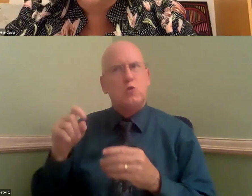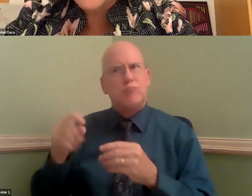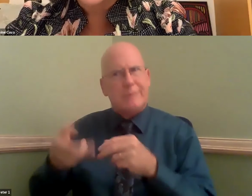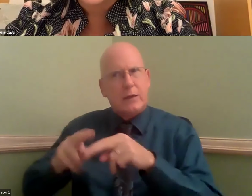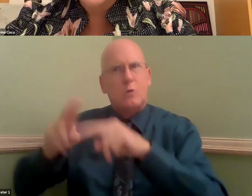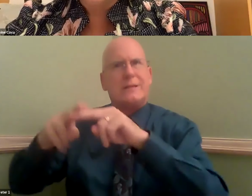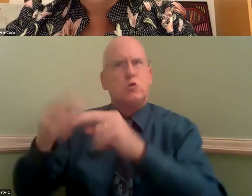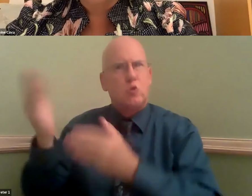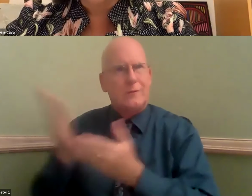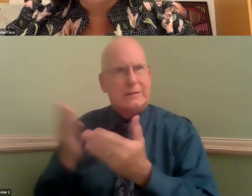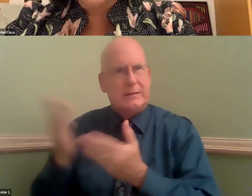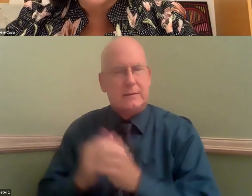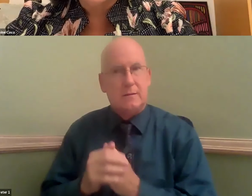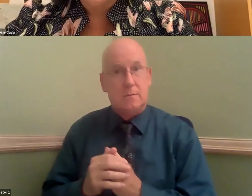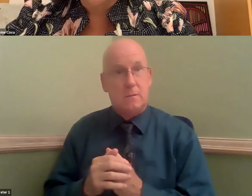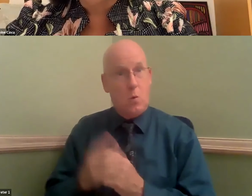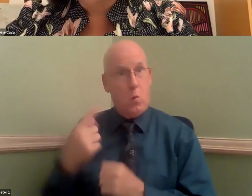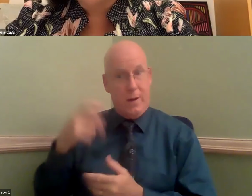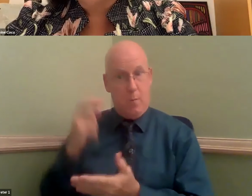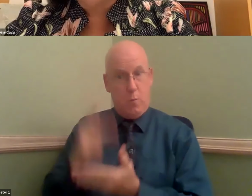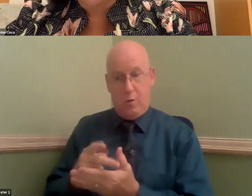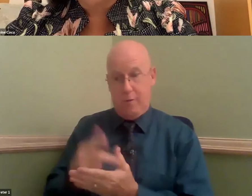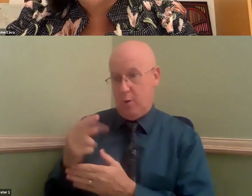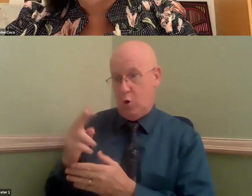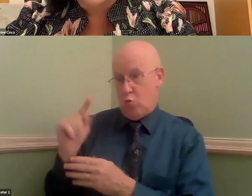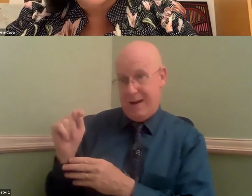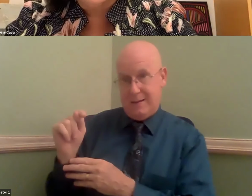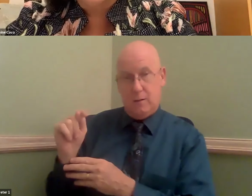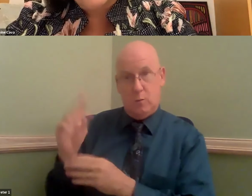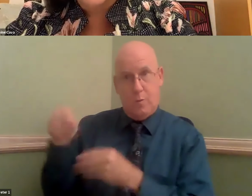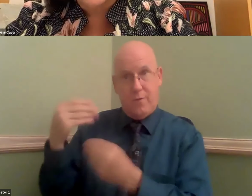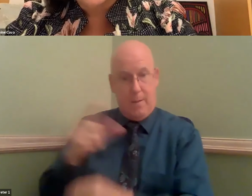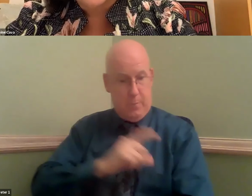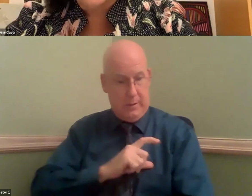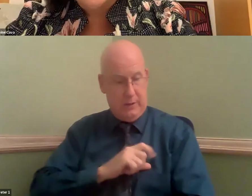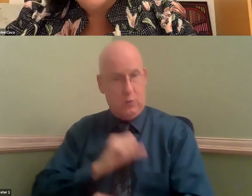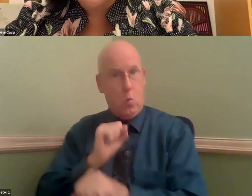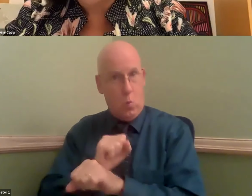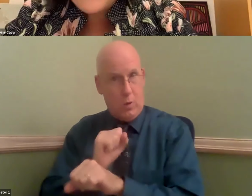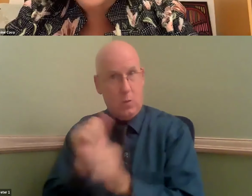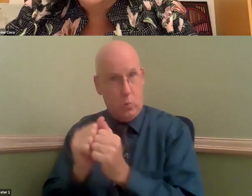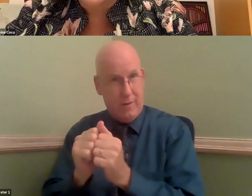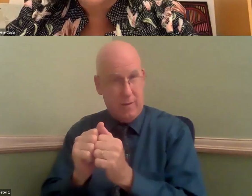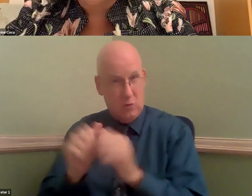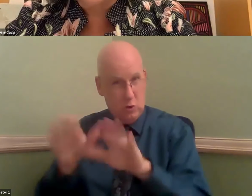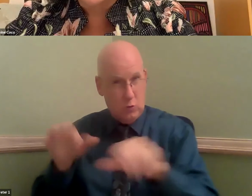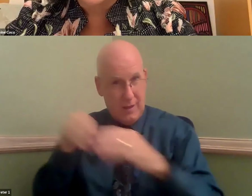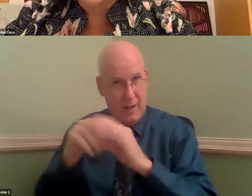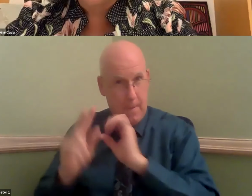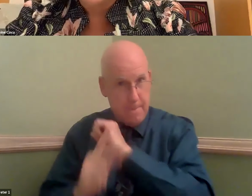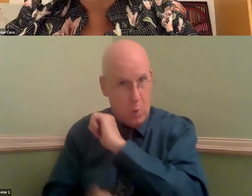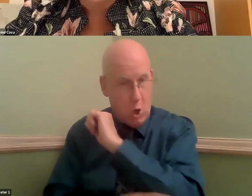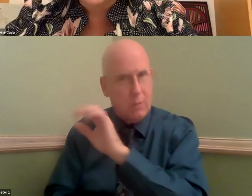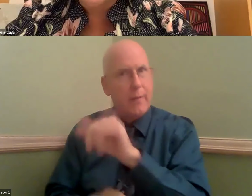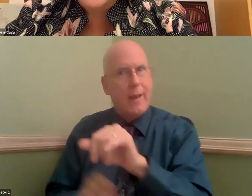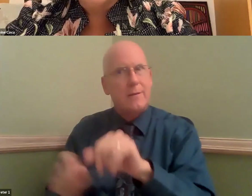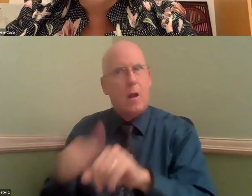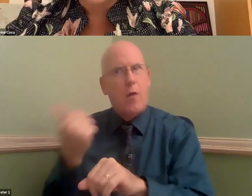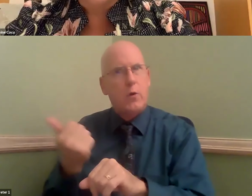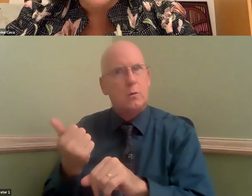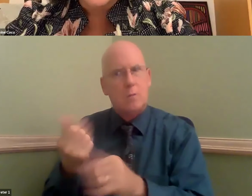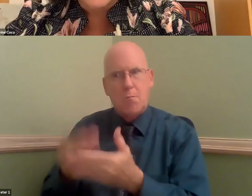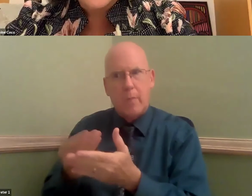approved a grant that would provide the police working in the parks with the children, that's an alternative. Just like